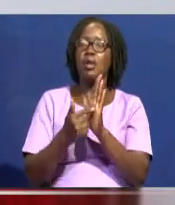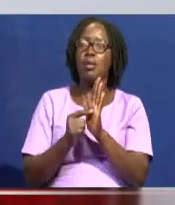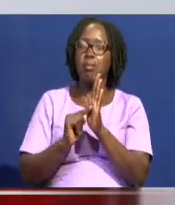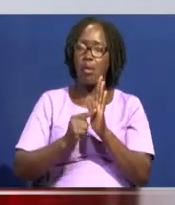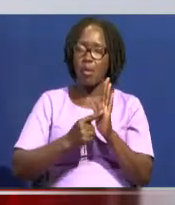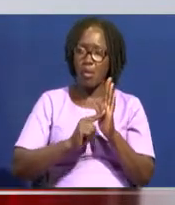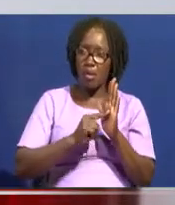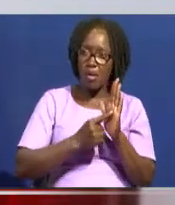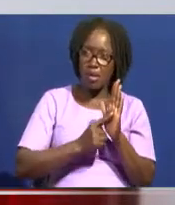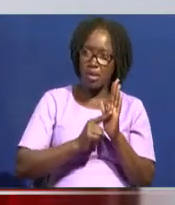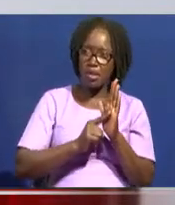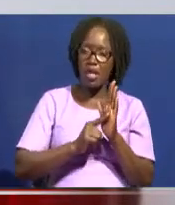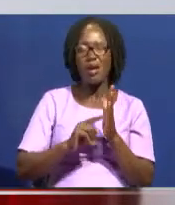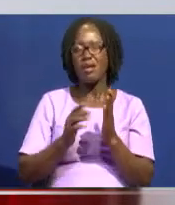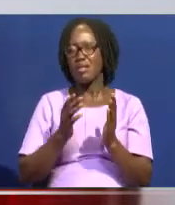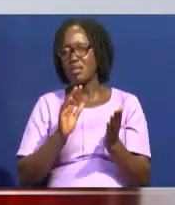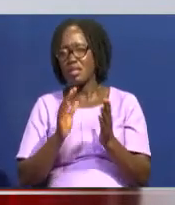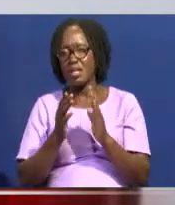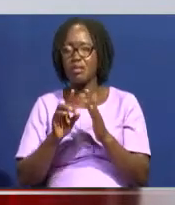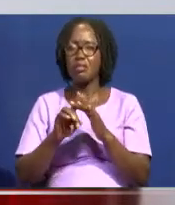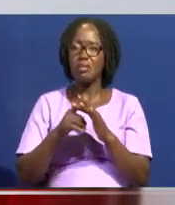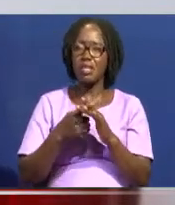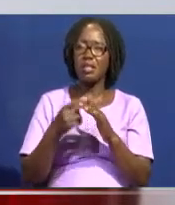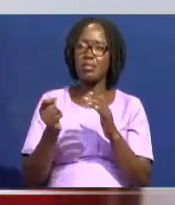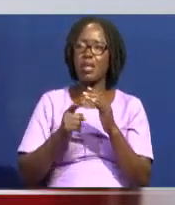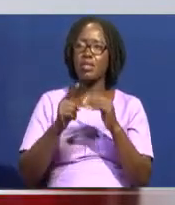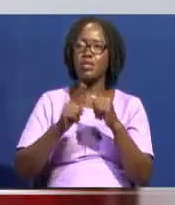due in June of